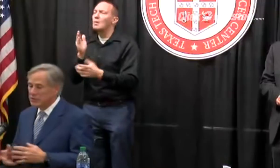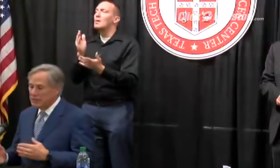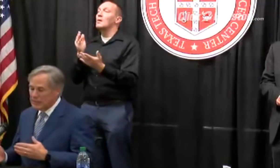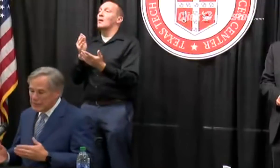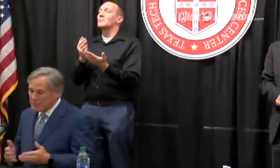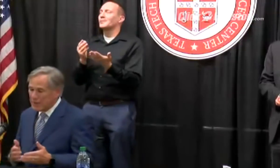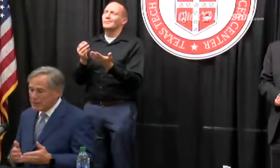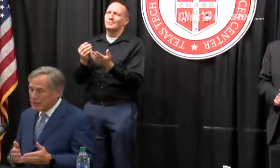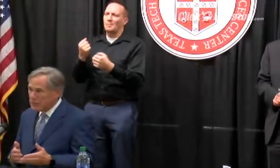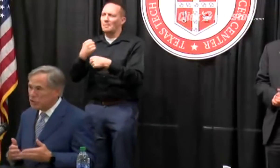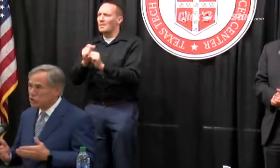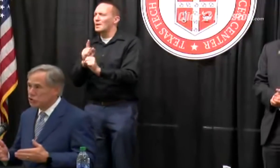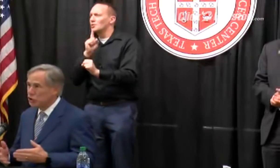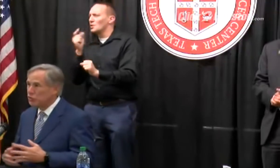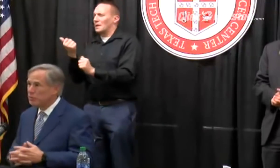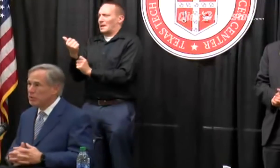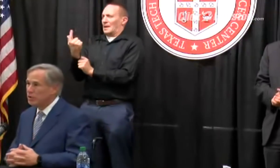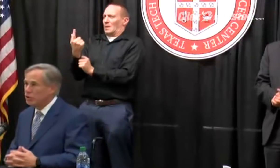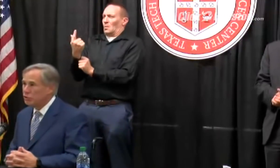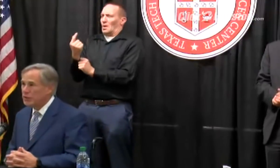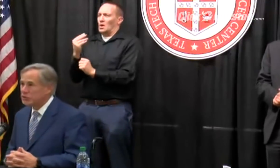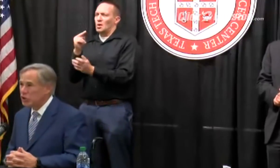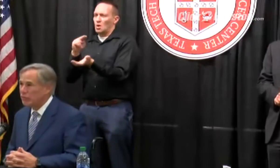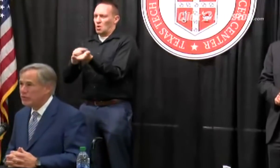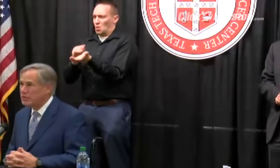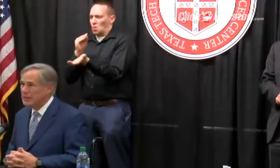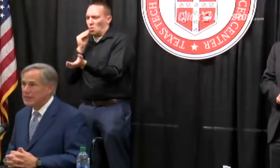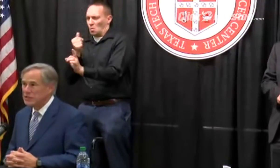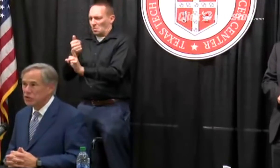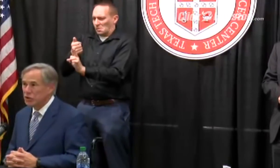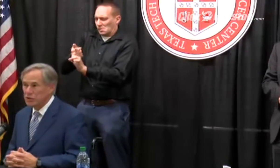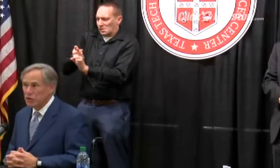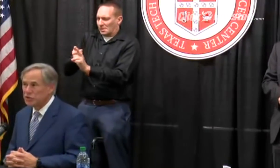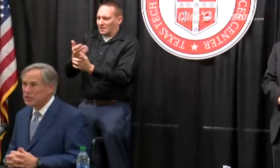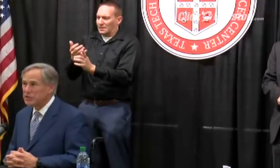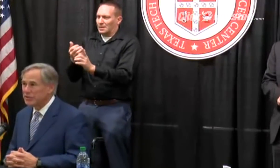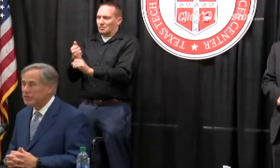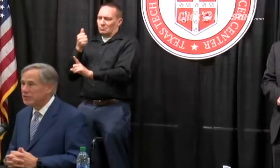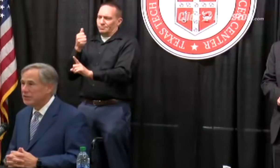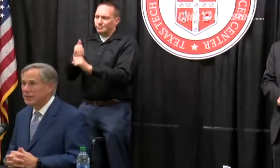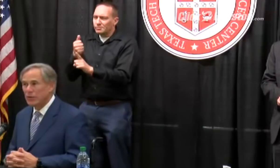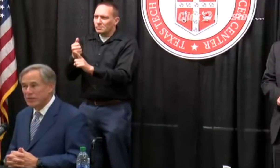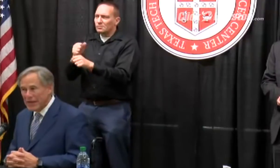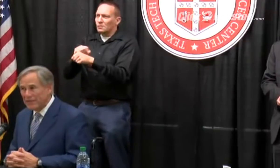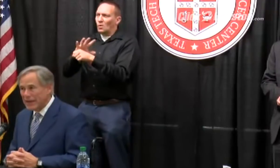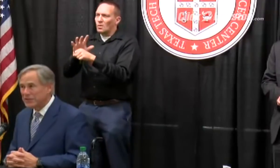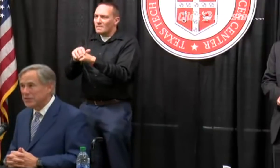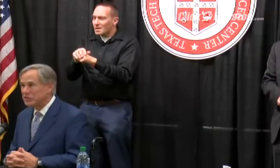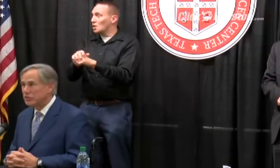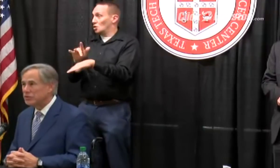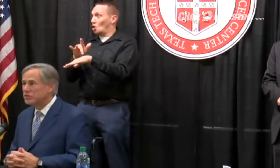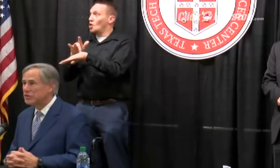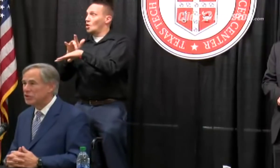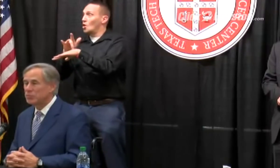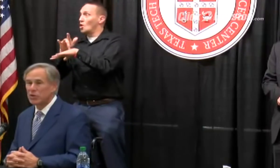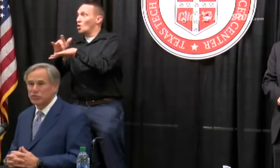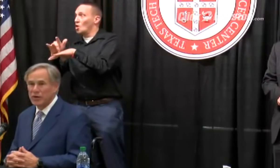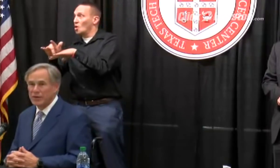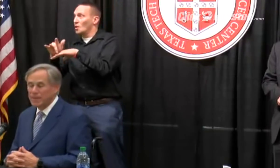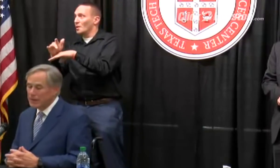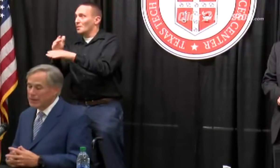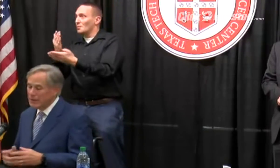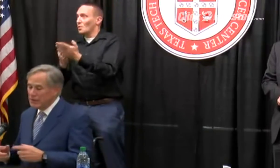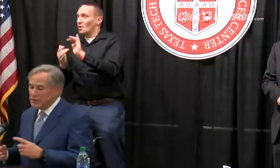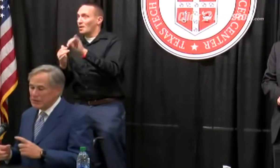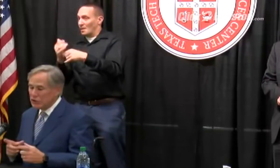that anybody in a nursing home who gets COVID and is in early stage of it, they will have access to this therapeutic